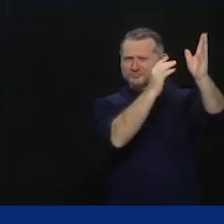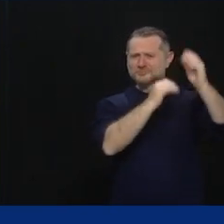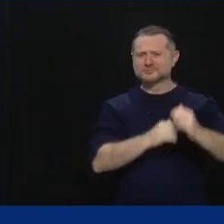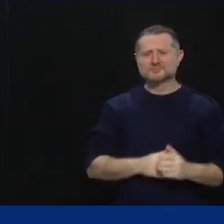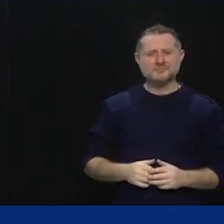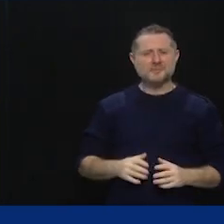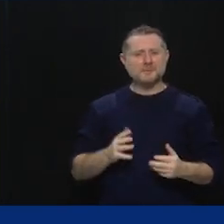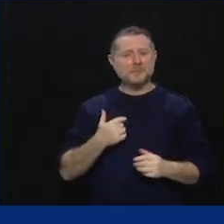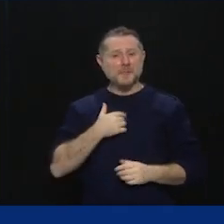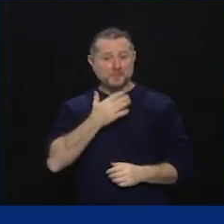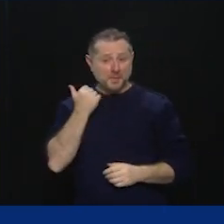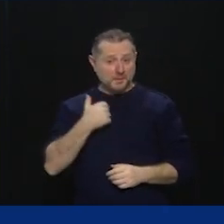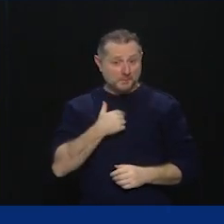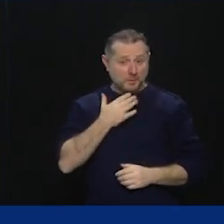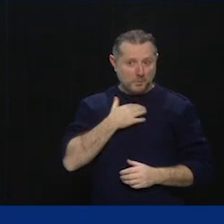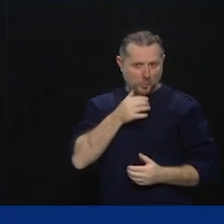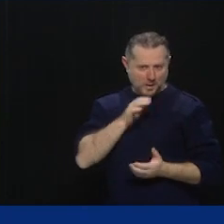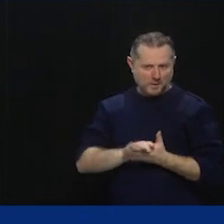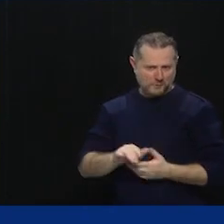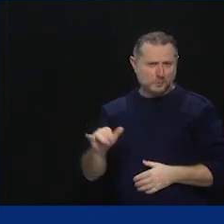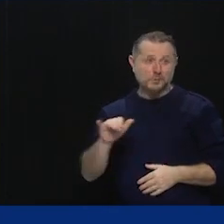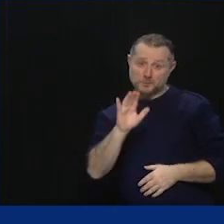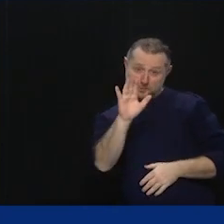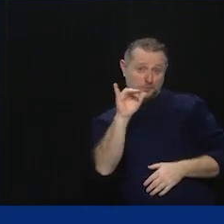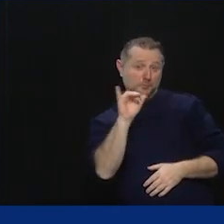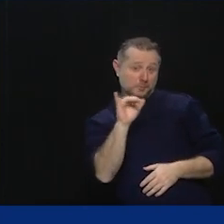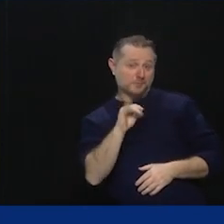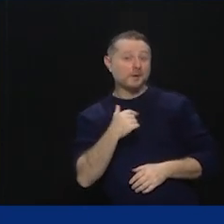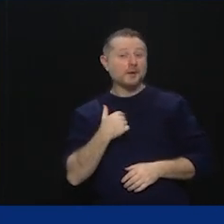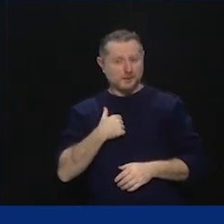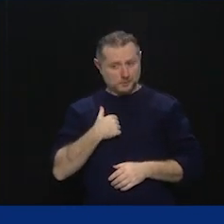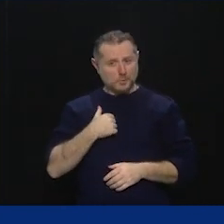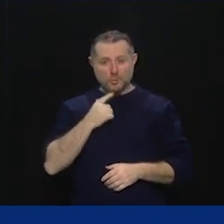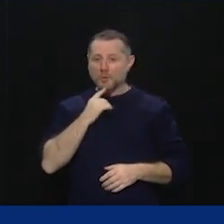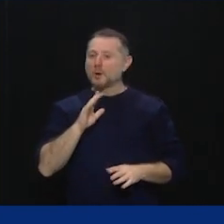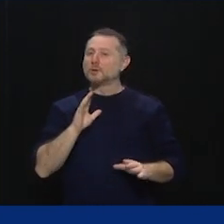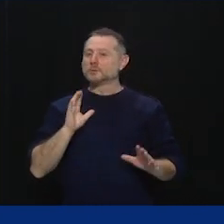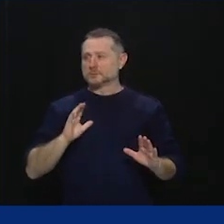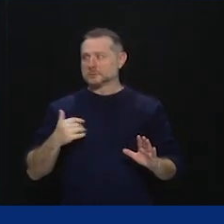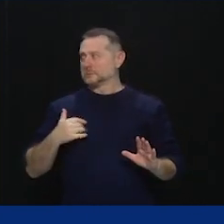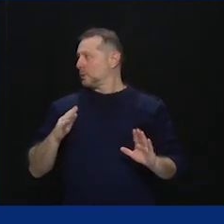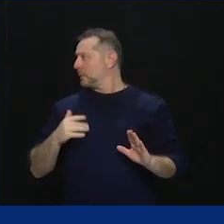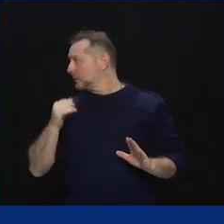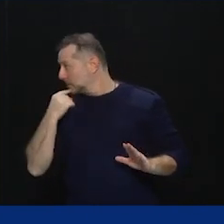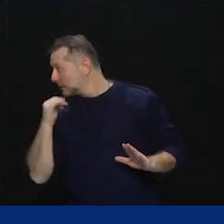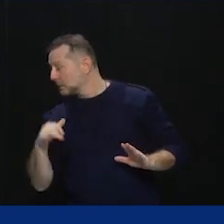because after that, I'd be in a lot of trouble if I didn't. So